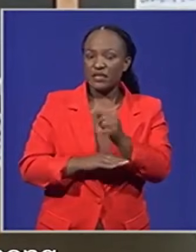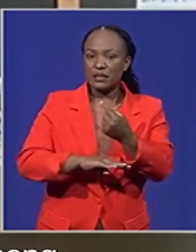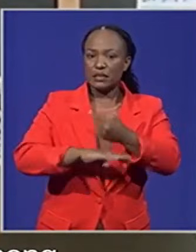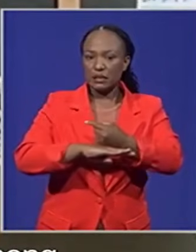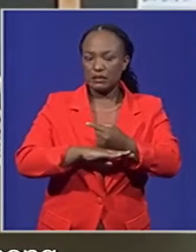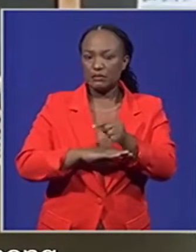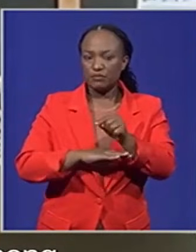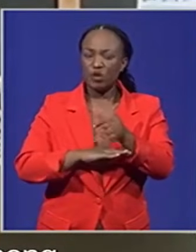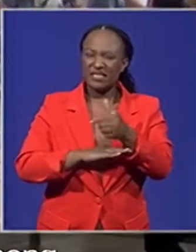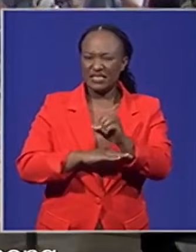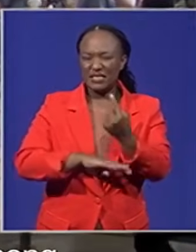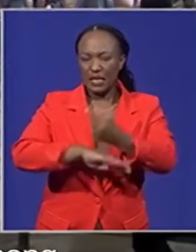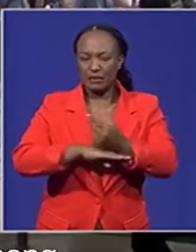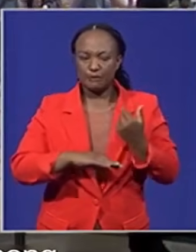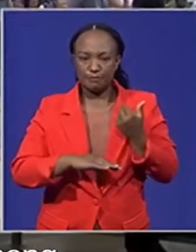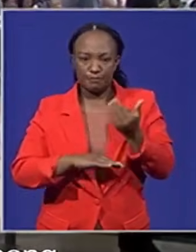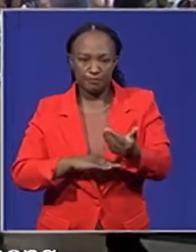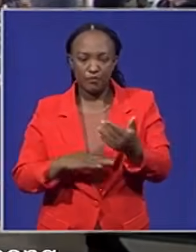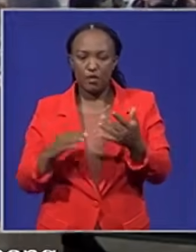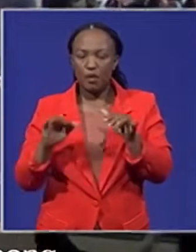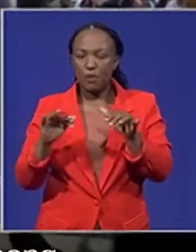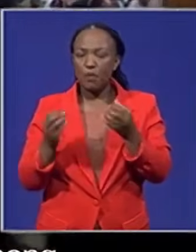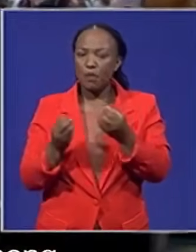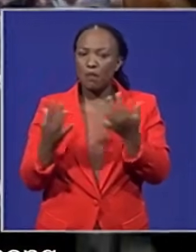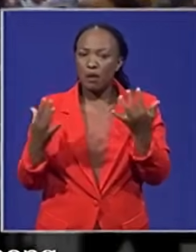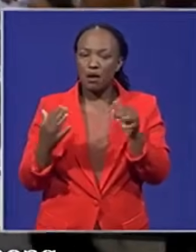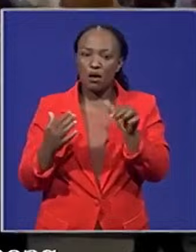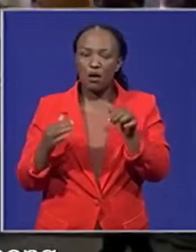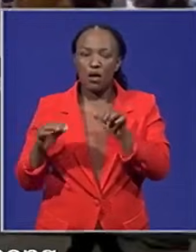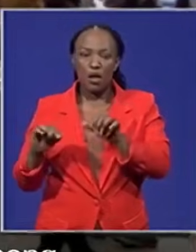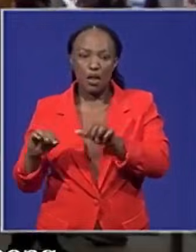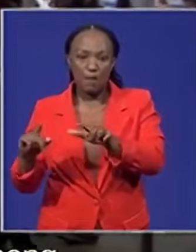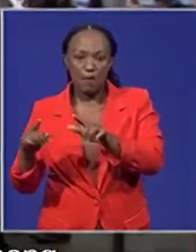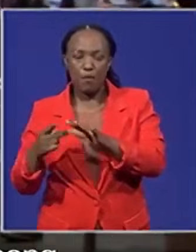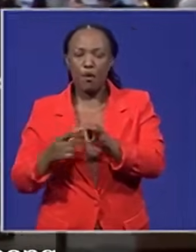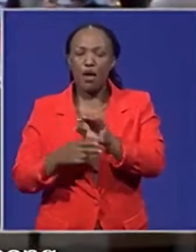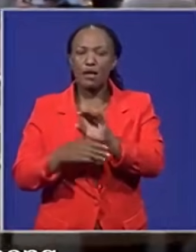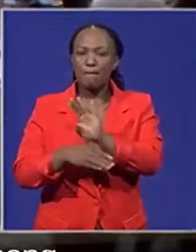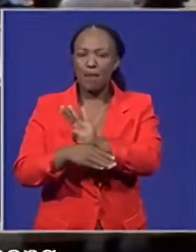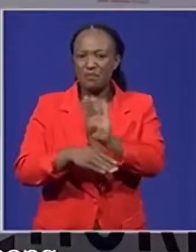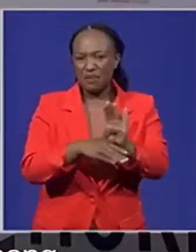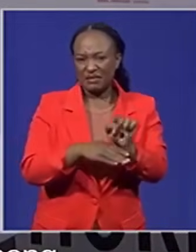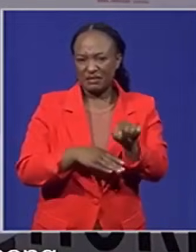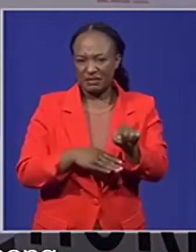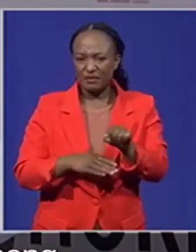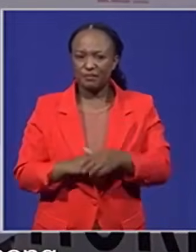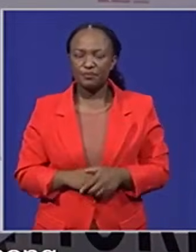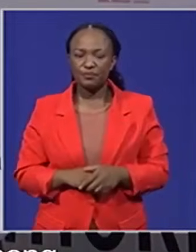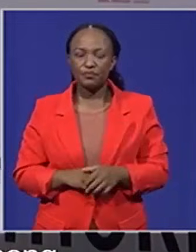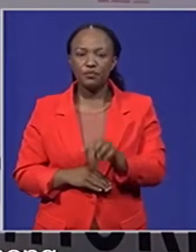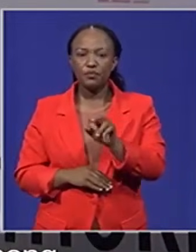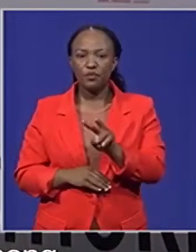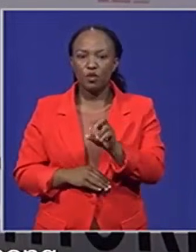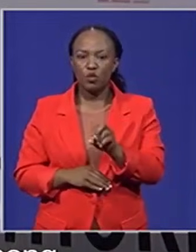Tambo bo laeditše palo e kgolo ya baeti go a latela mellwane ya Limpopo le Beitbridge. During this 2025-2026